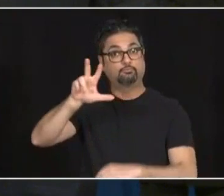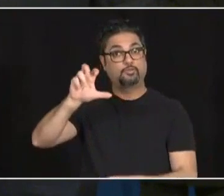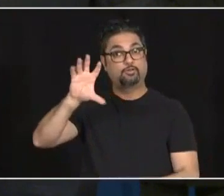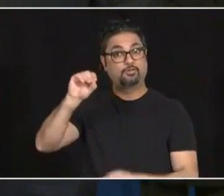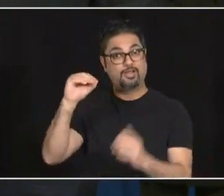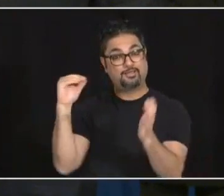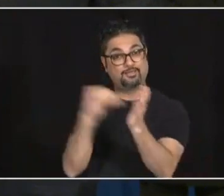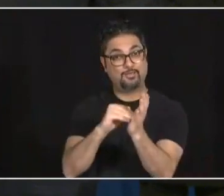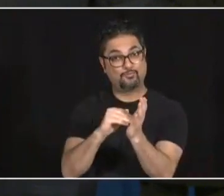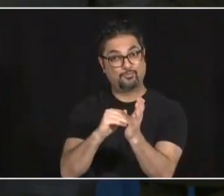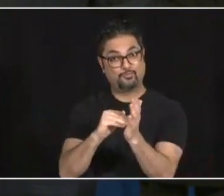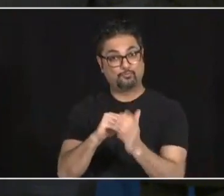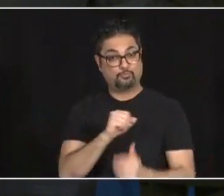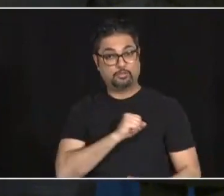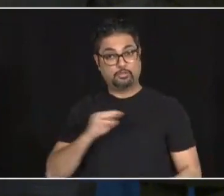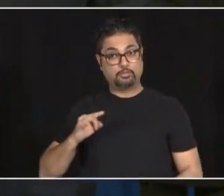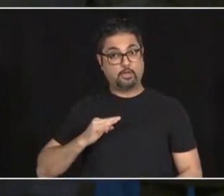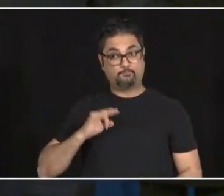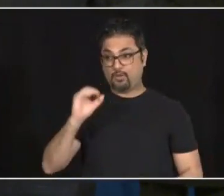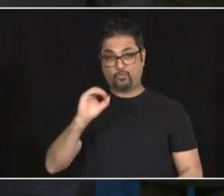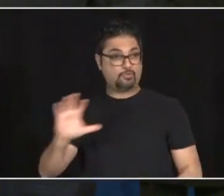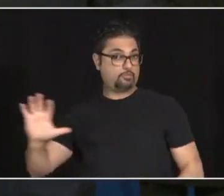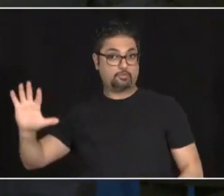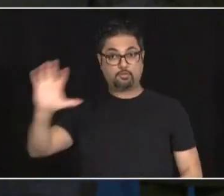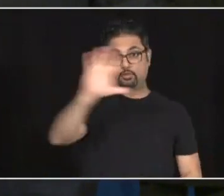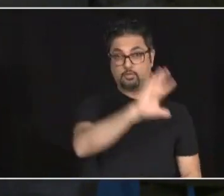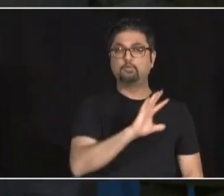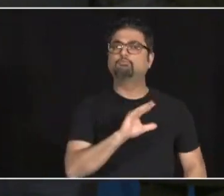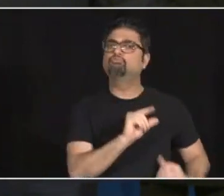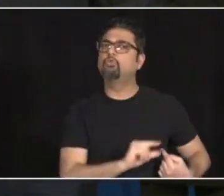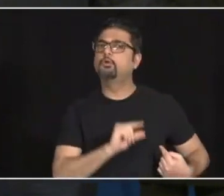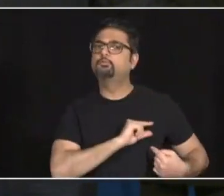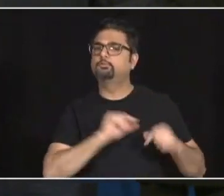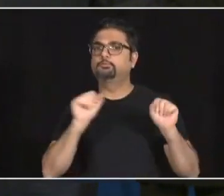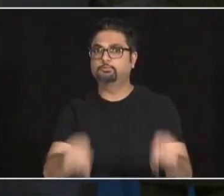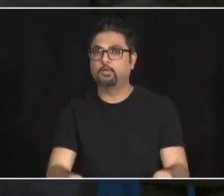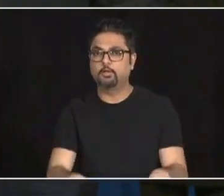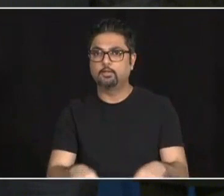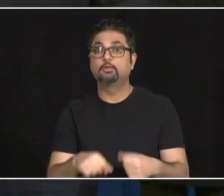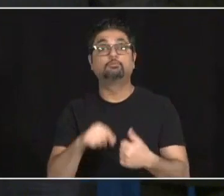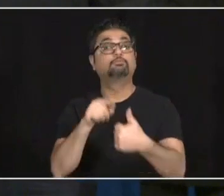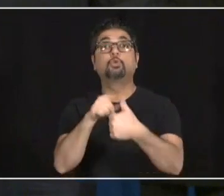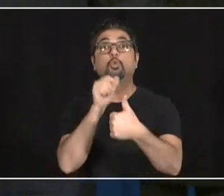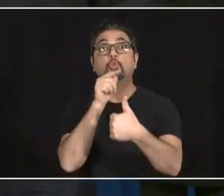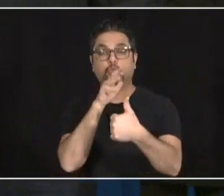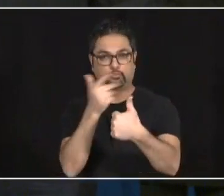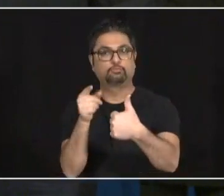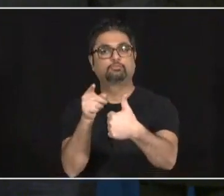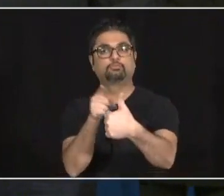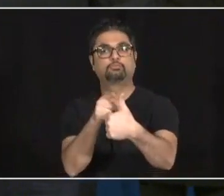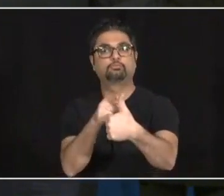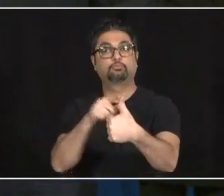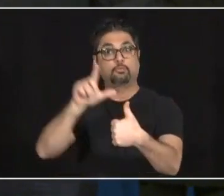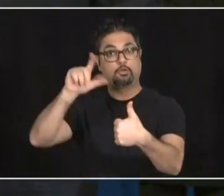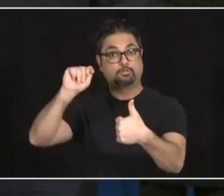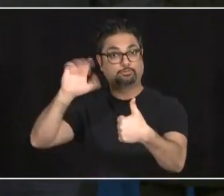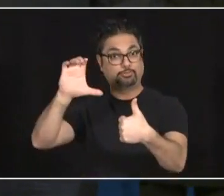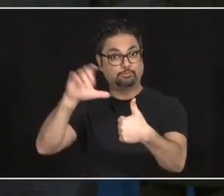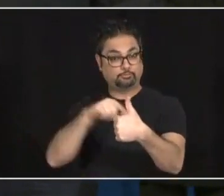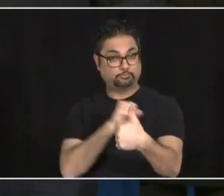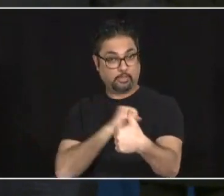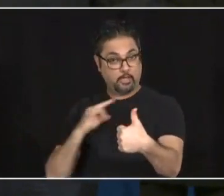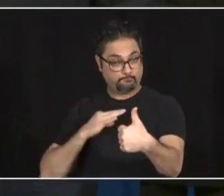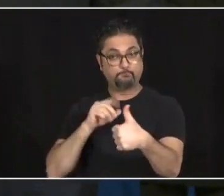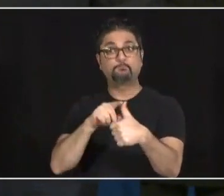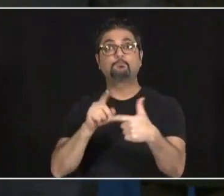Ontario will qualify for this wage enhancement, including frontline staff working in long-term care homes,